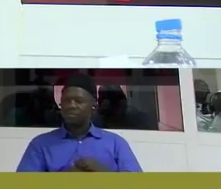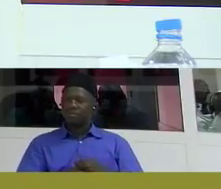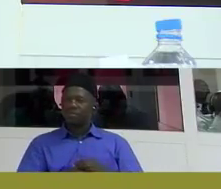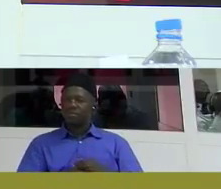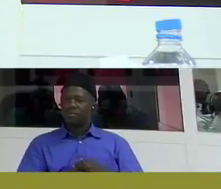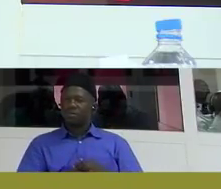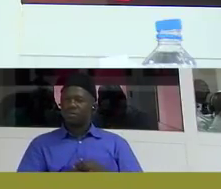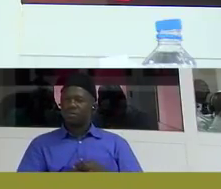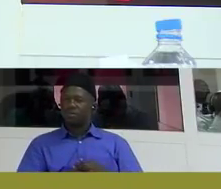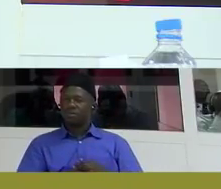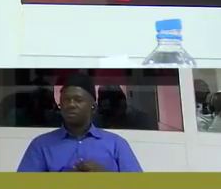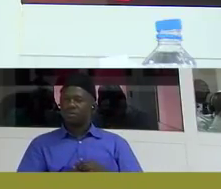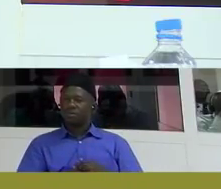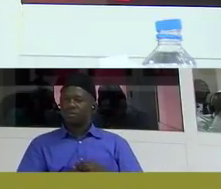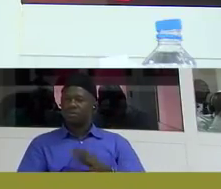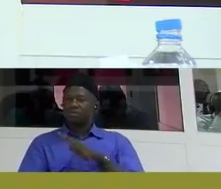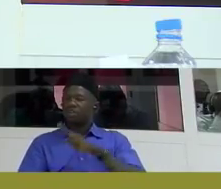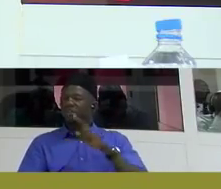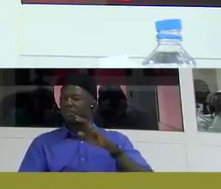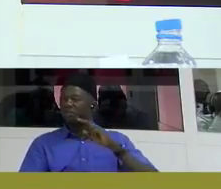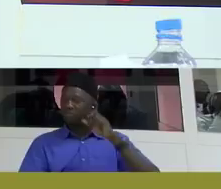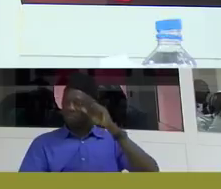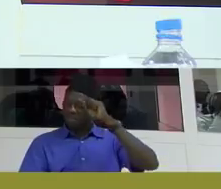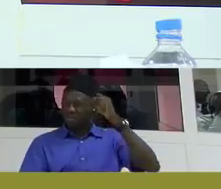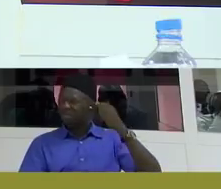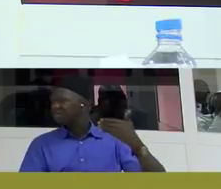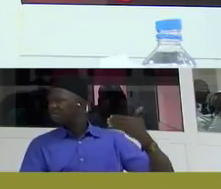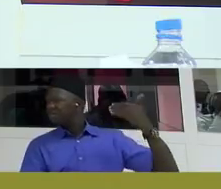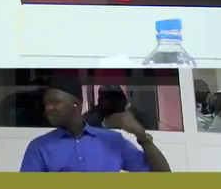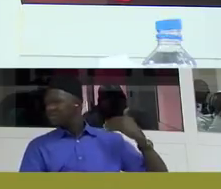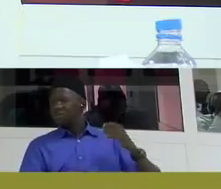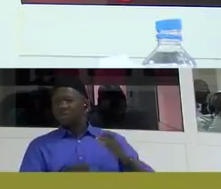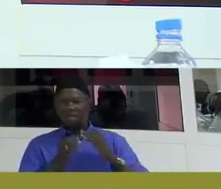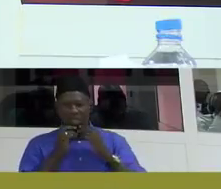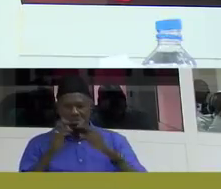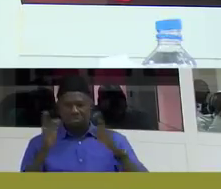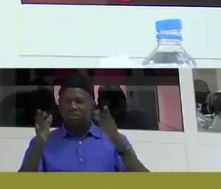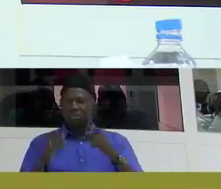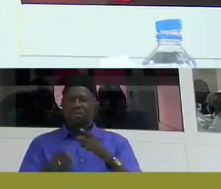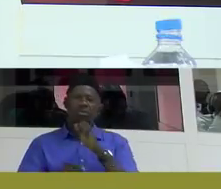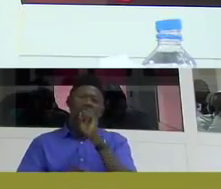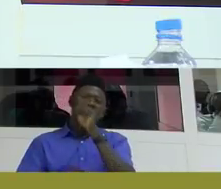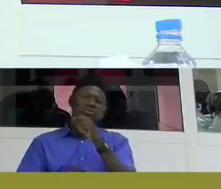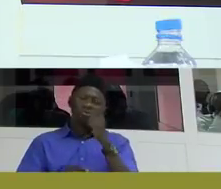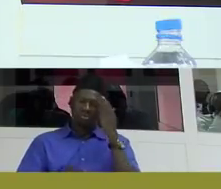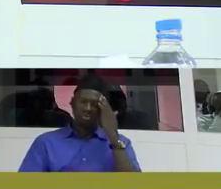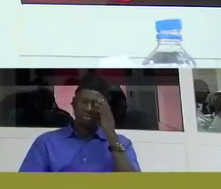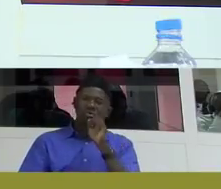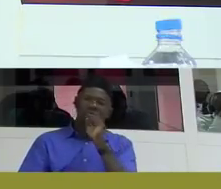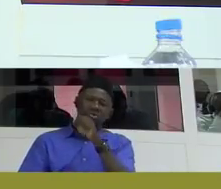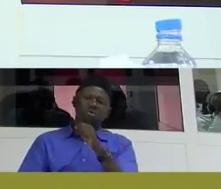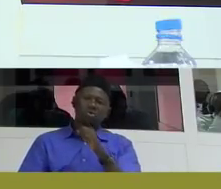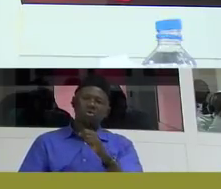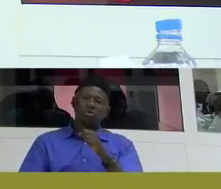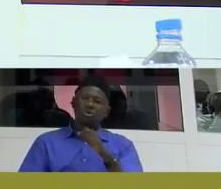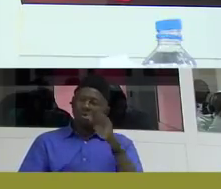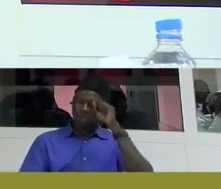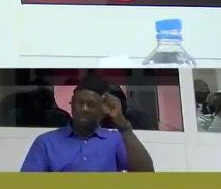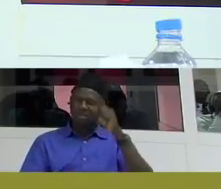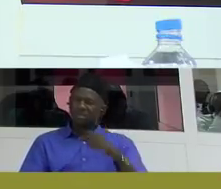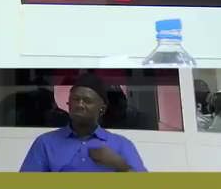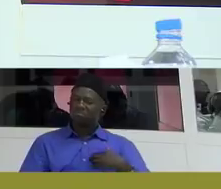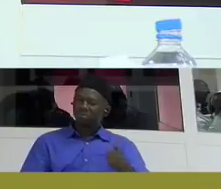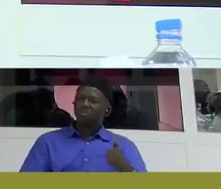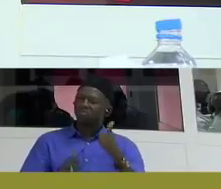was proclaiming, you know, your excellency is a nice man, he's a kind man, he's a